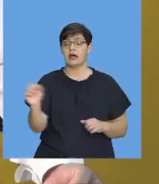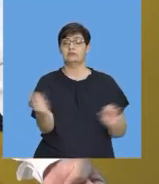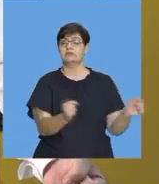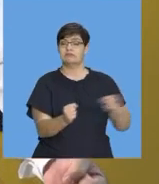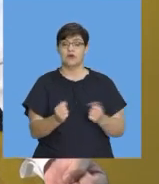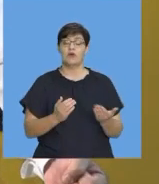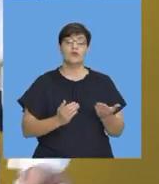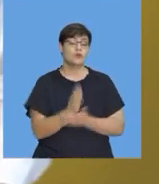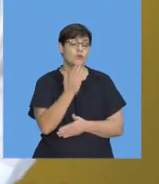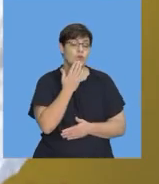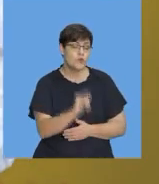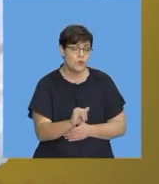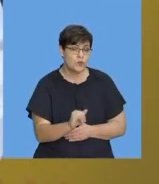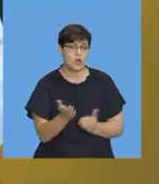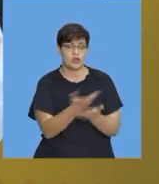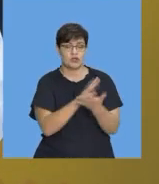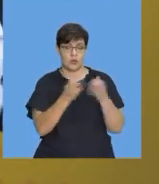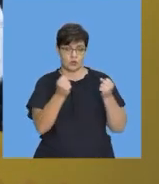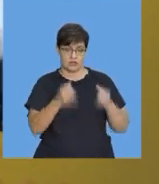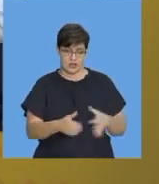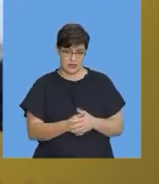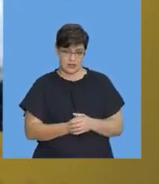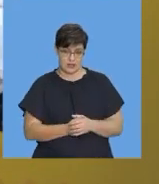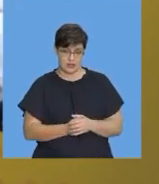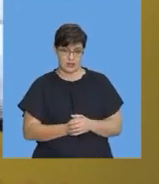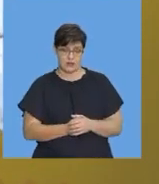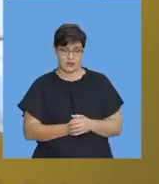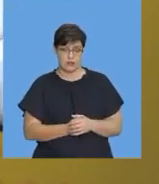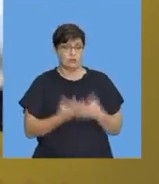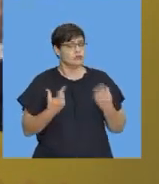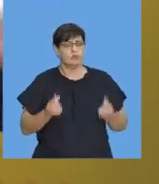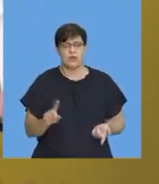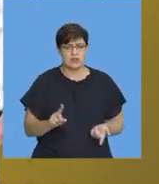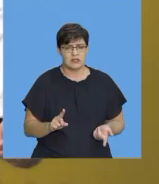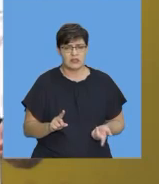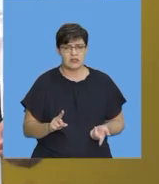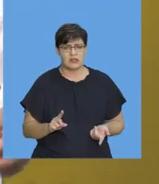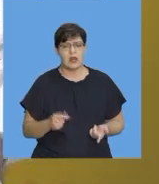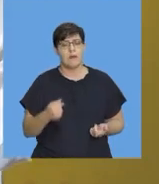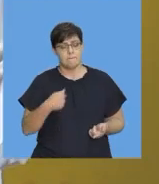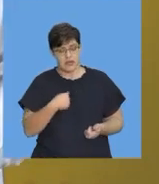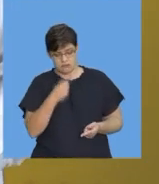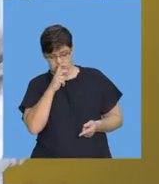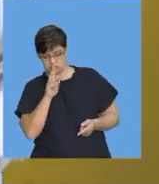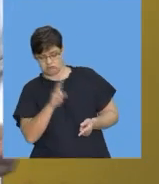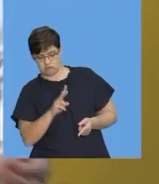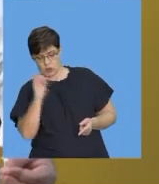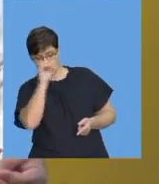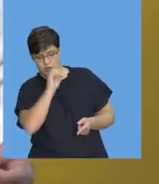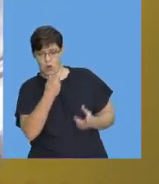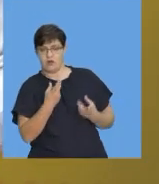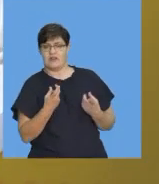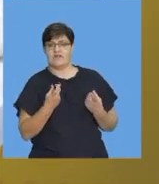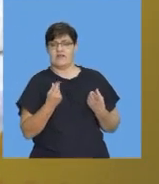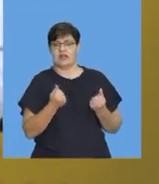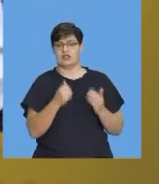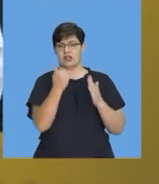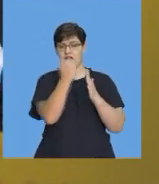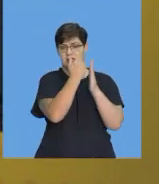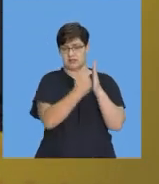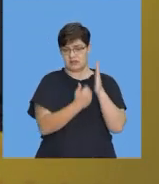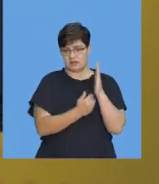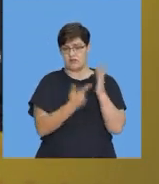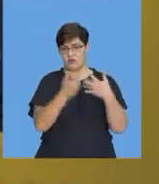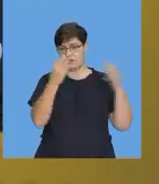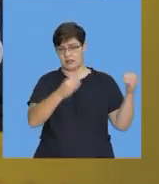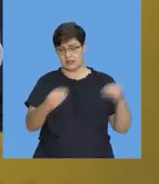shareholders. To do what? To express an opinion on the financial statements of the